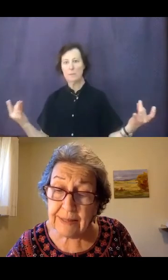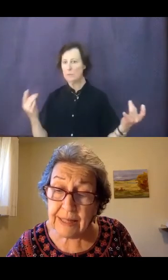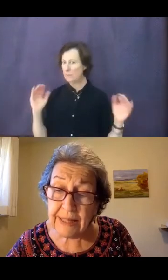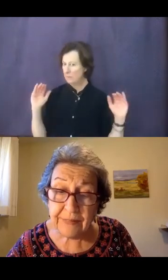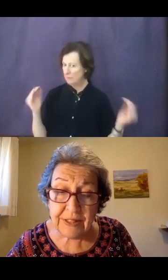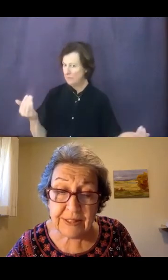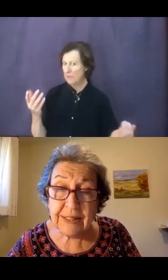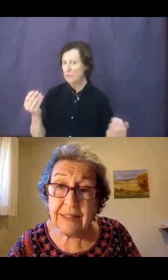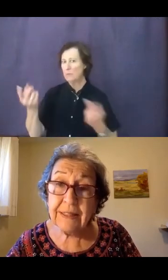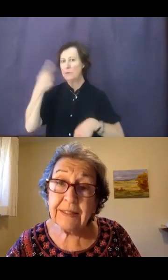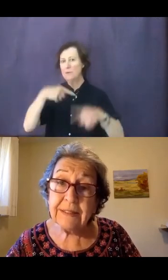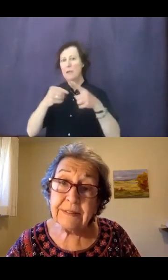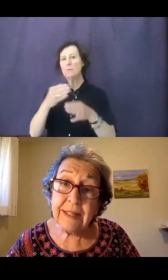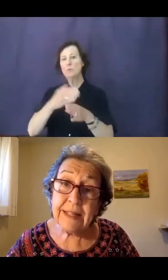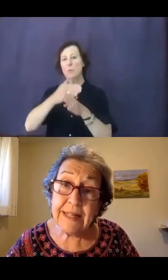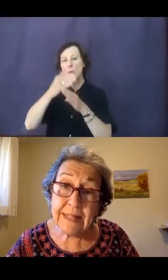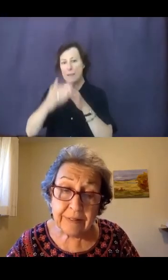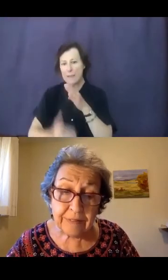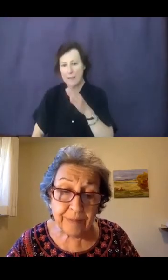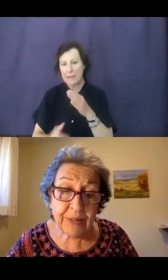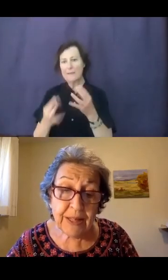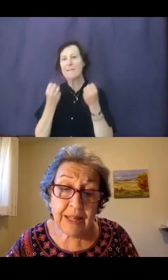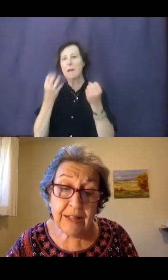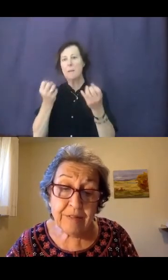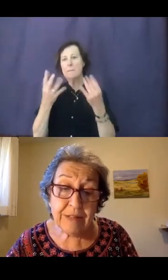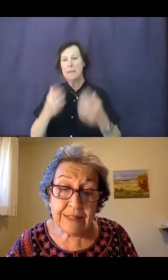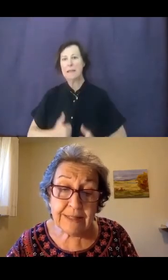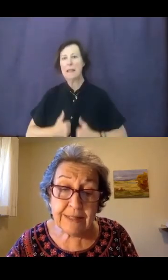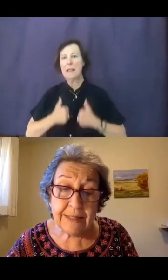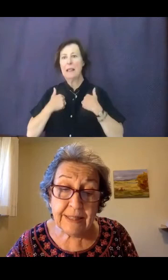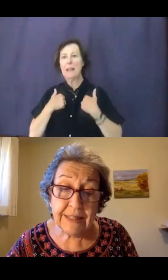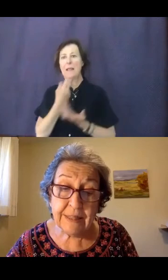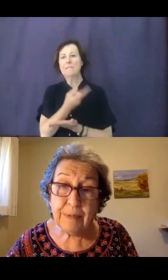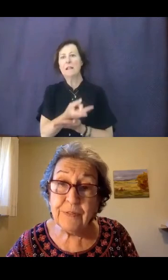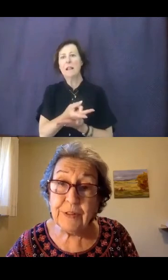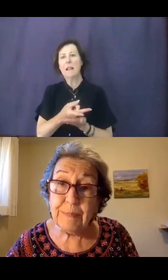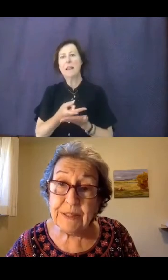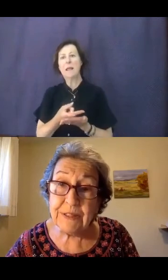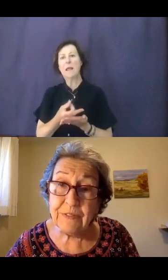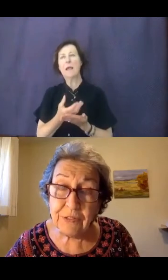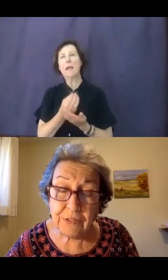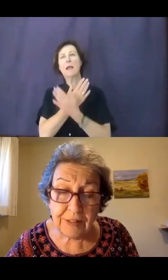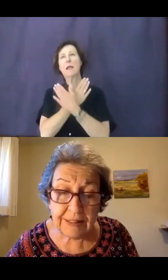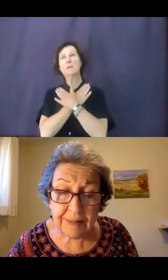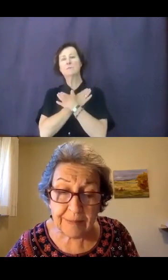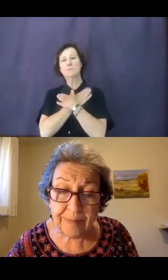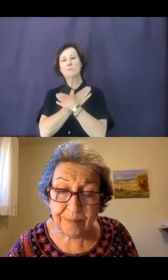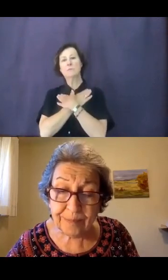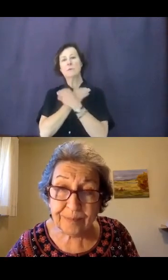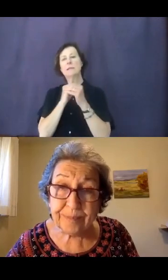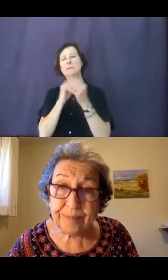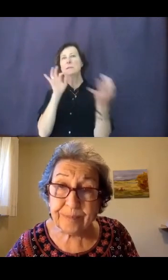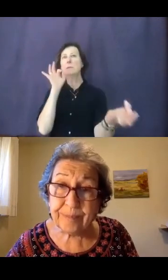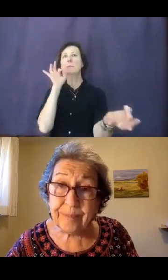many lives, lying down and resting in the perfect peace of nirvana.